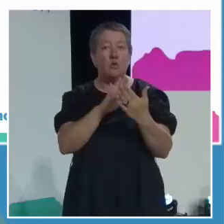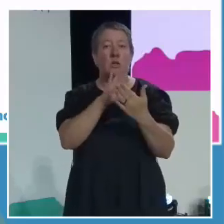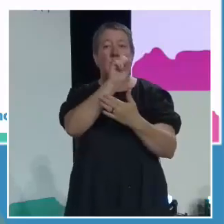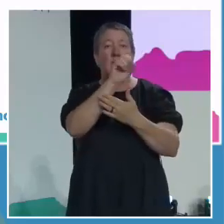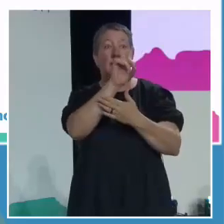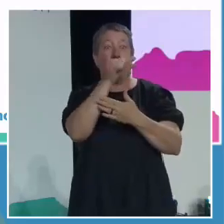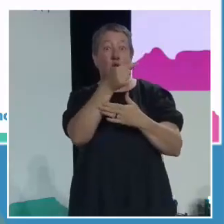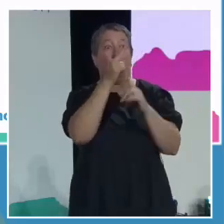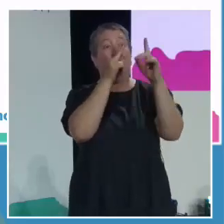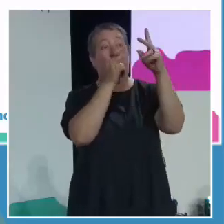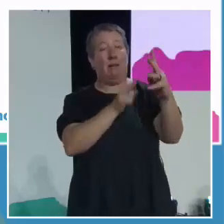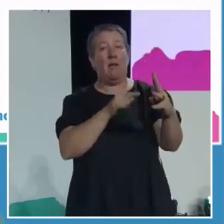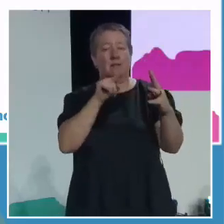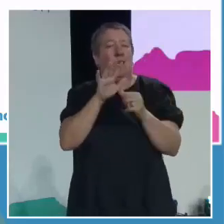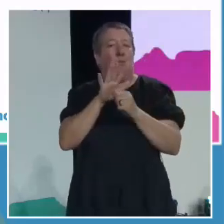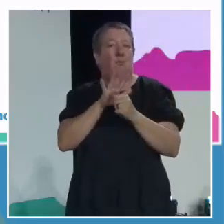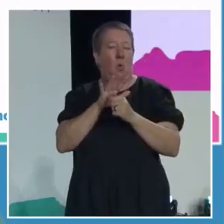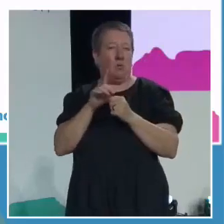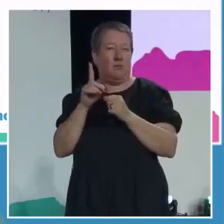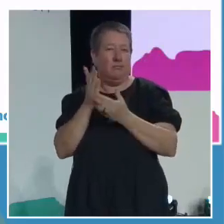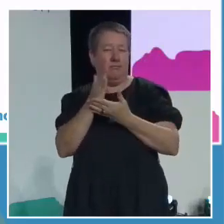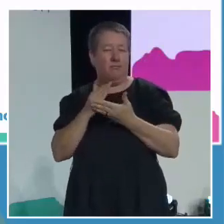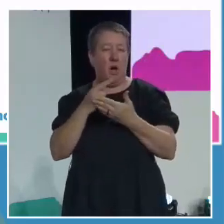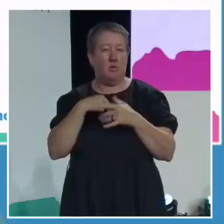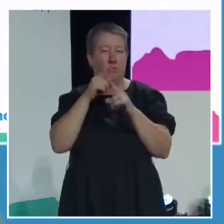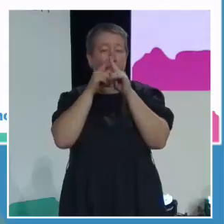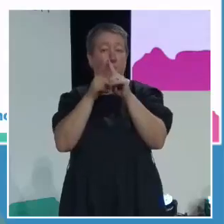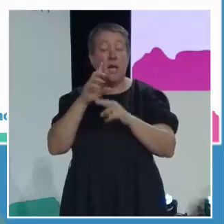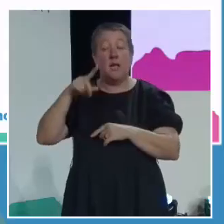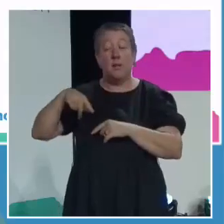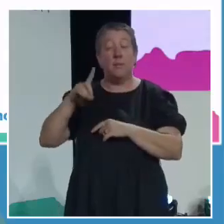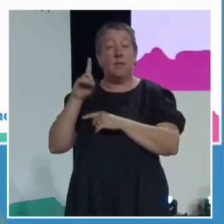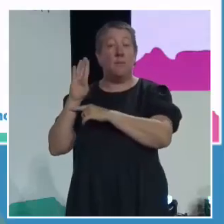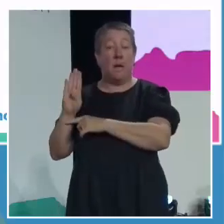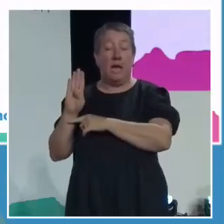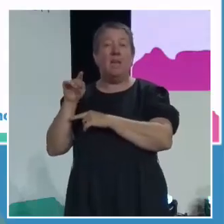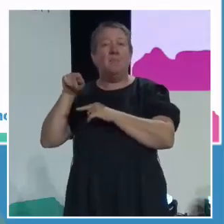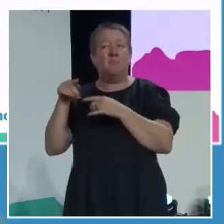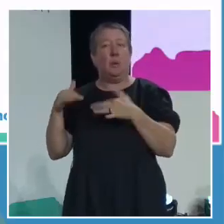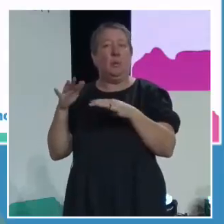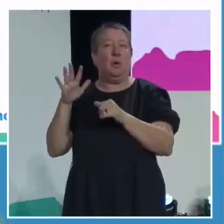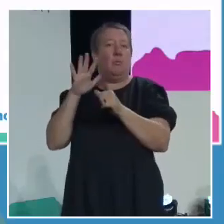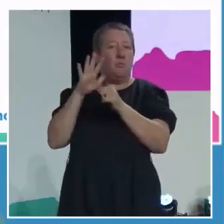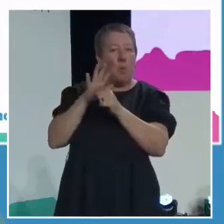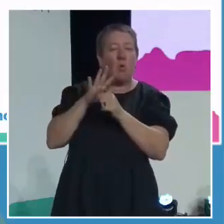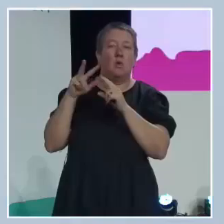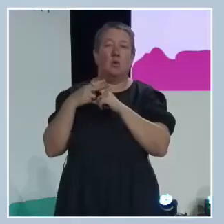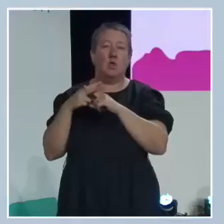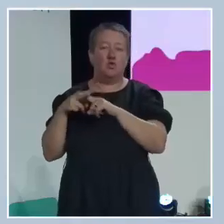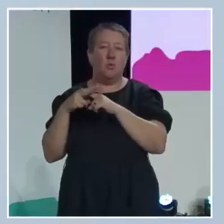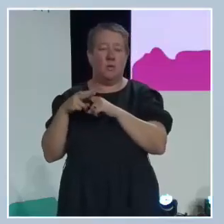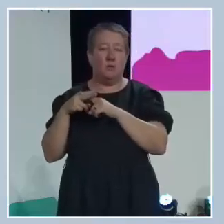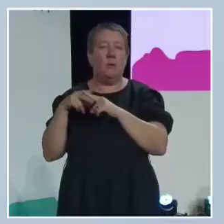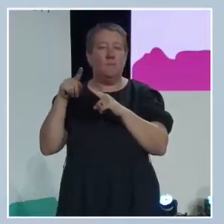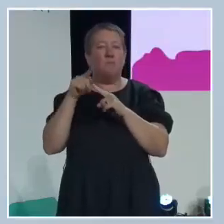SDG is a key in this endeavor. And PDB has been a very important potential instrument for